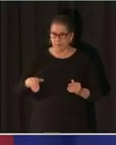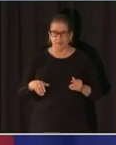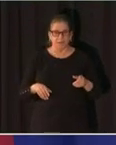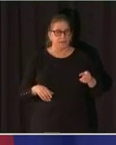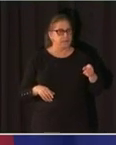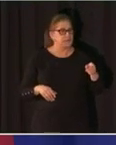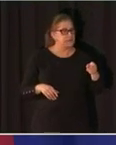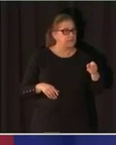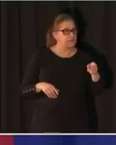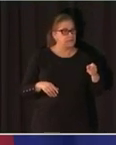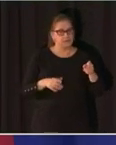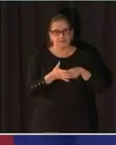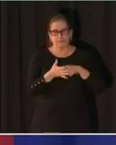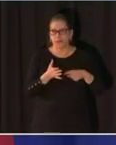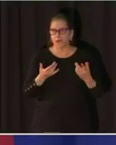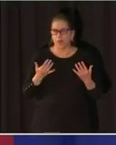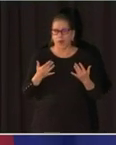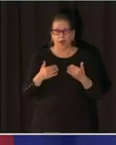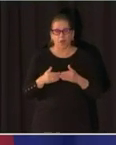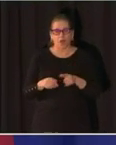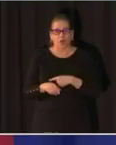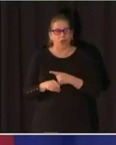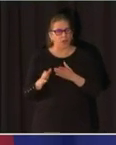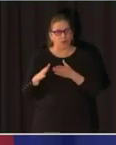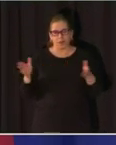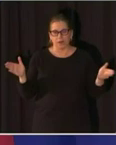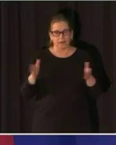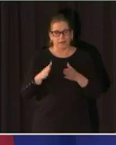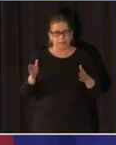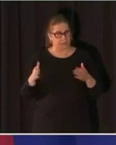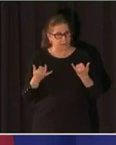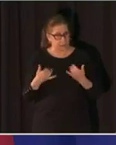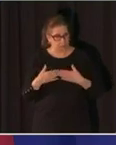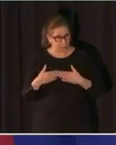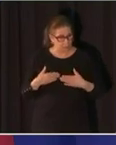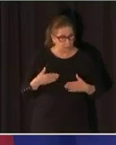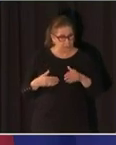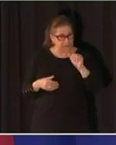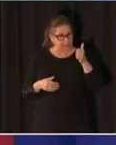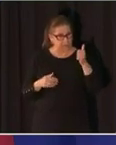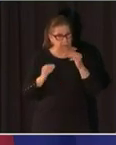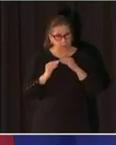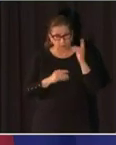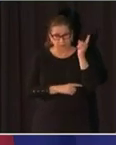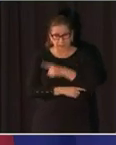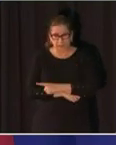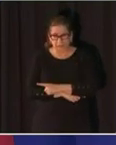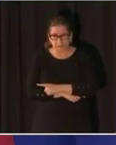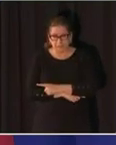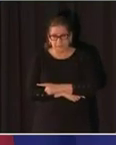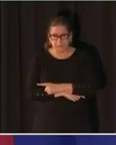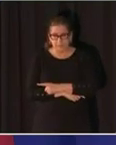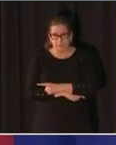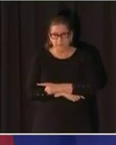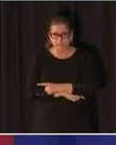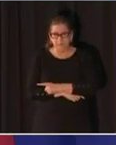more than 10 days for someone to reach the point of death. Well, I think